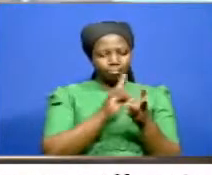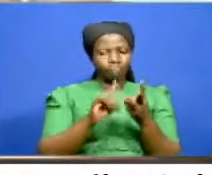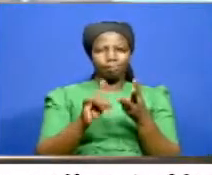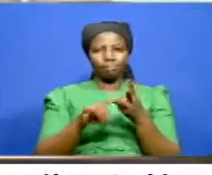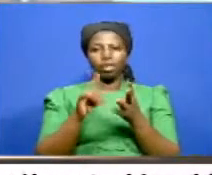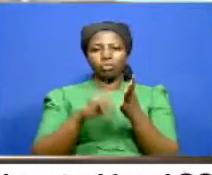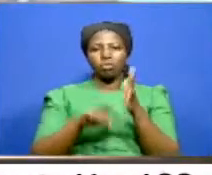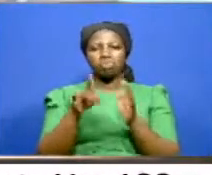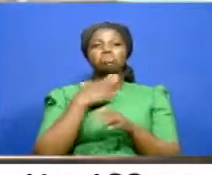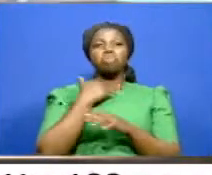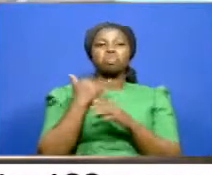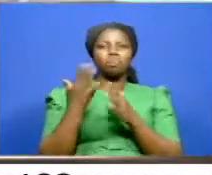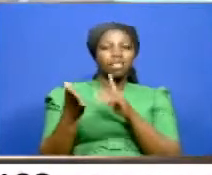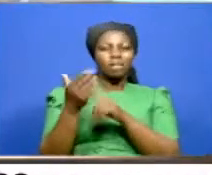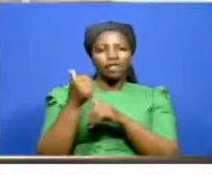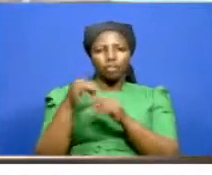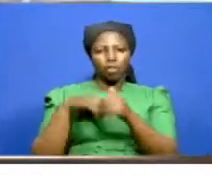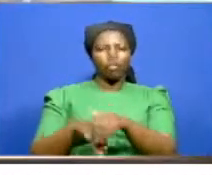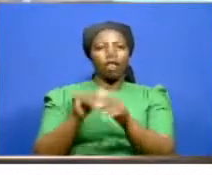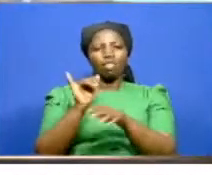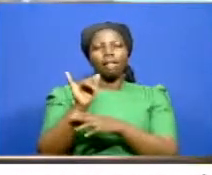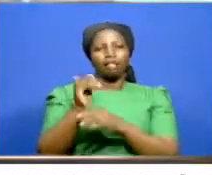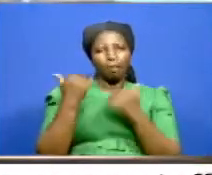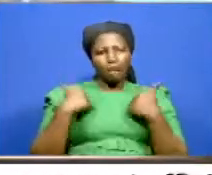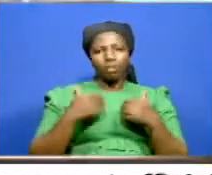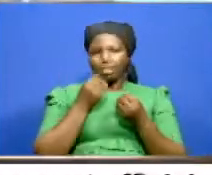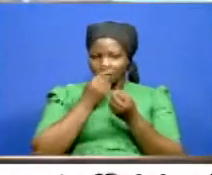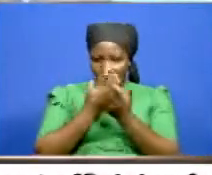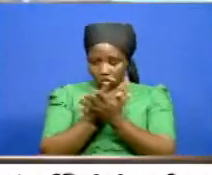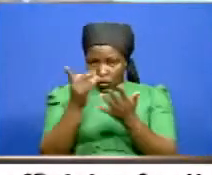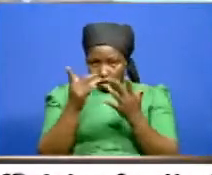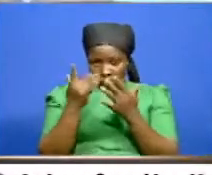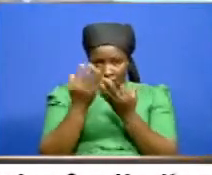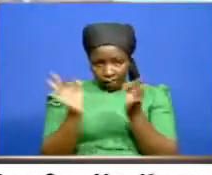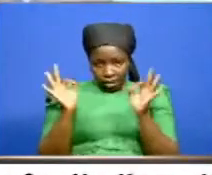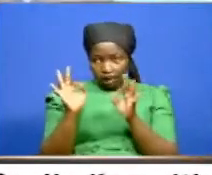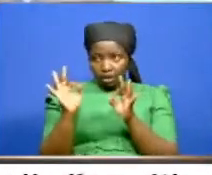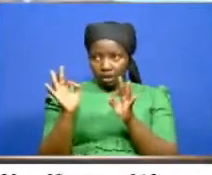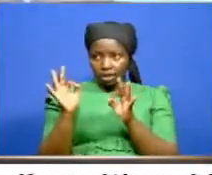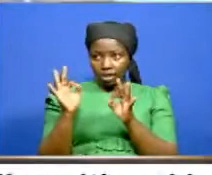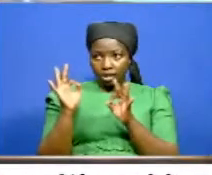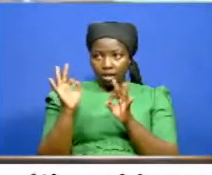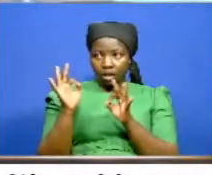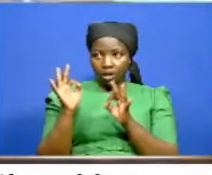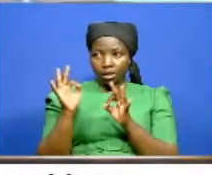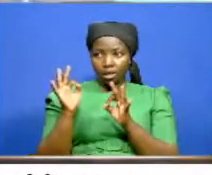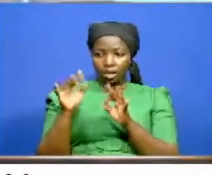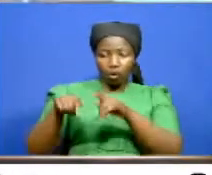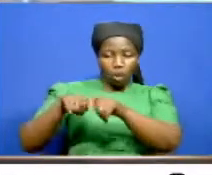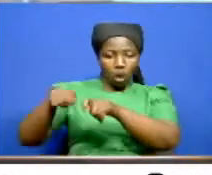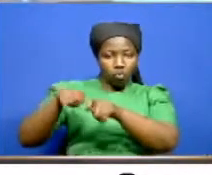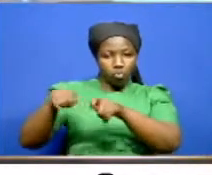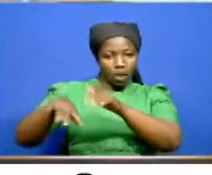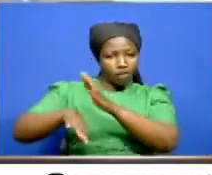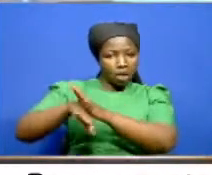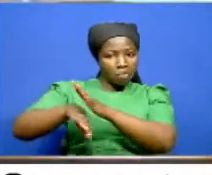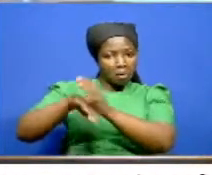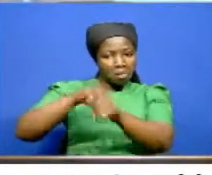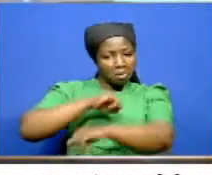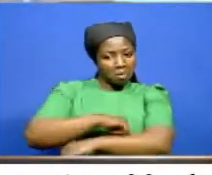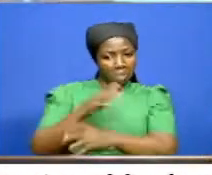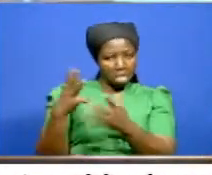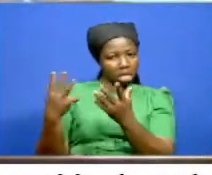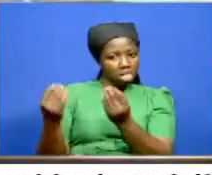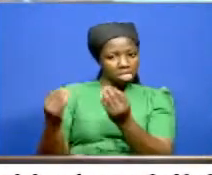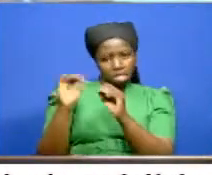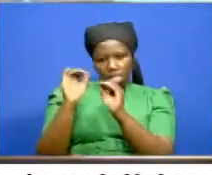definitely go through it. Because I'll tell you for free, running a football academy is not easy. It's not an easy task, because there are quite a lot